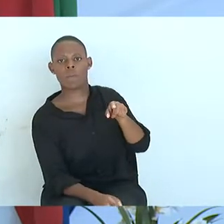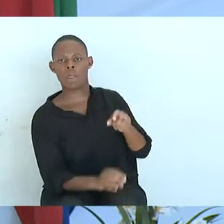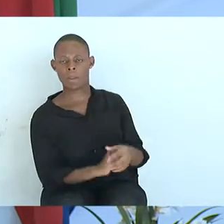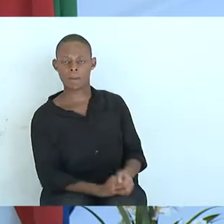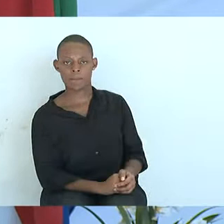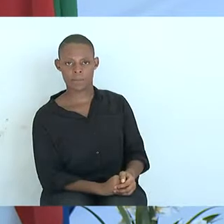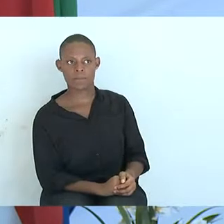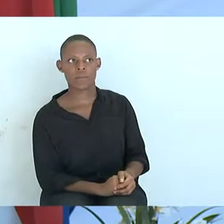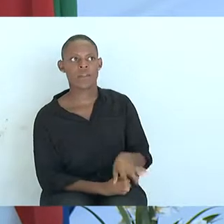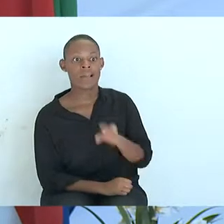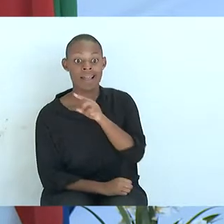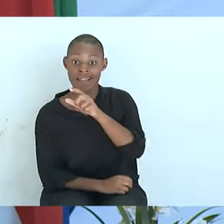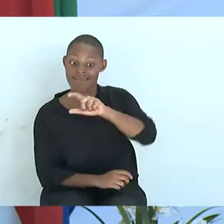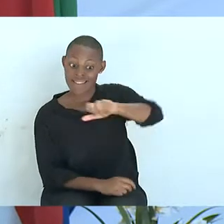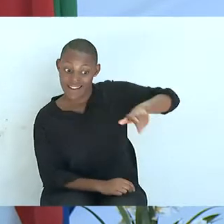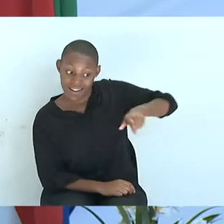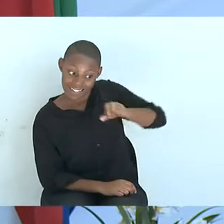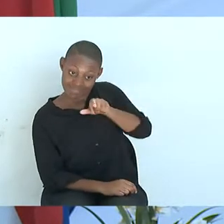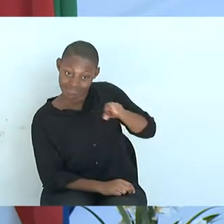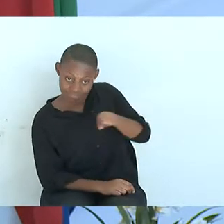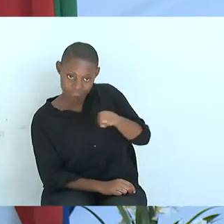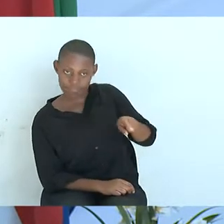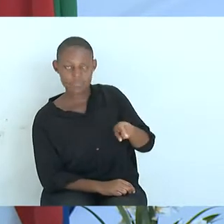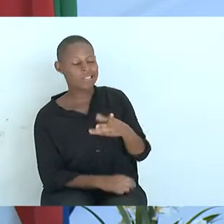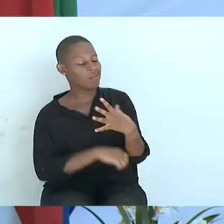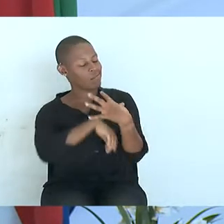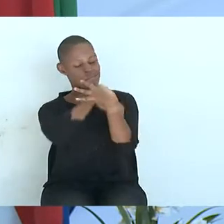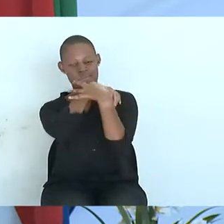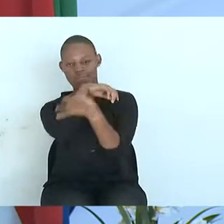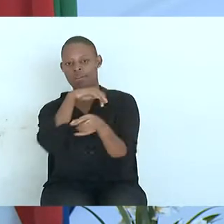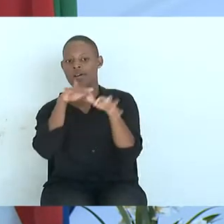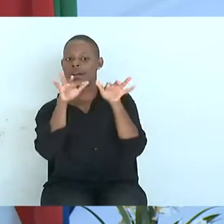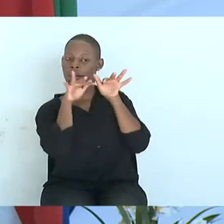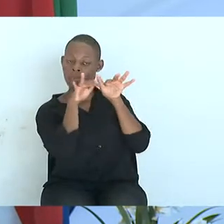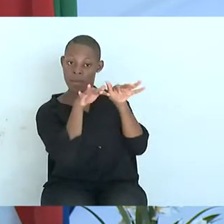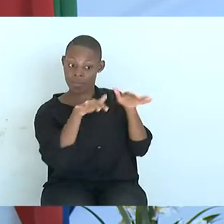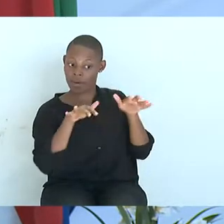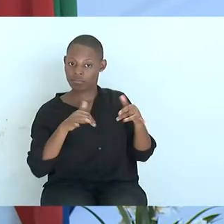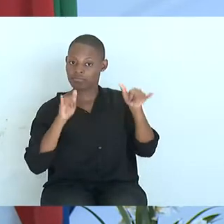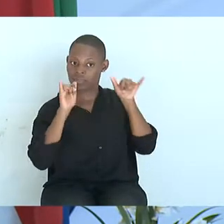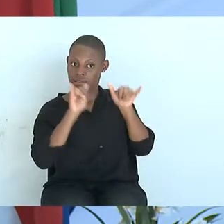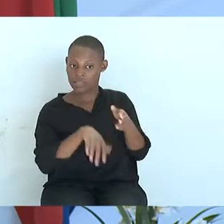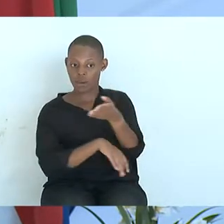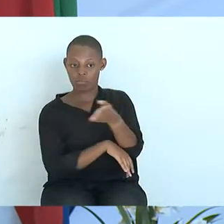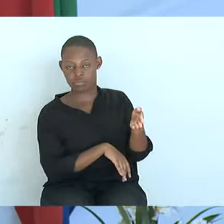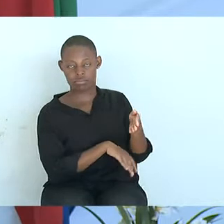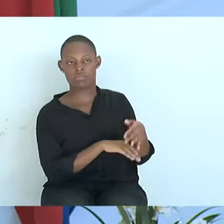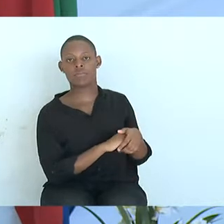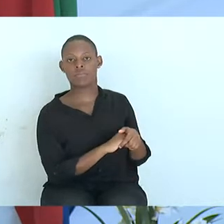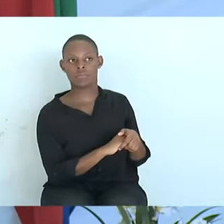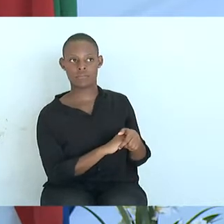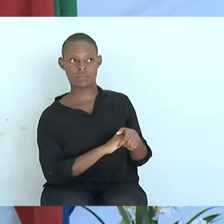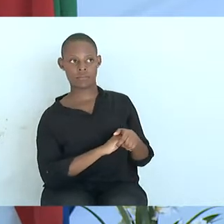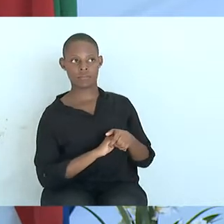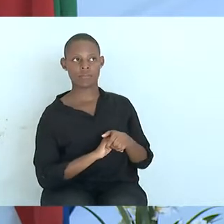the poorest of the poor in this country are located. That's where the most